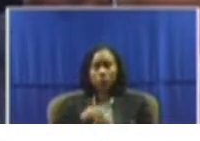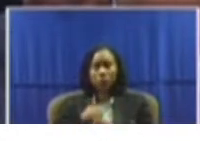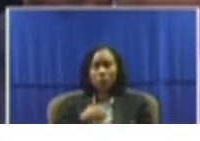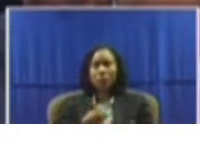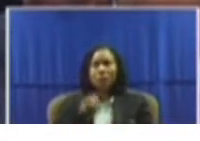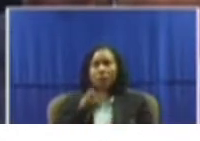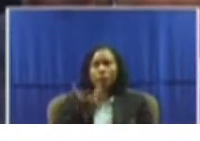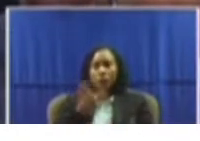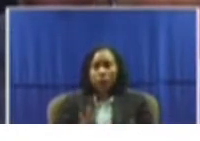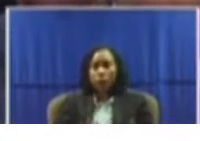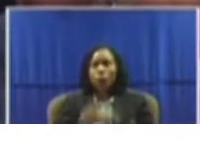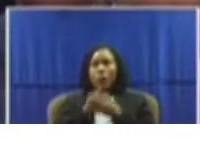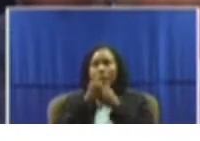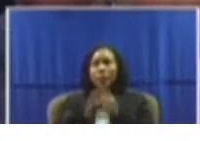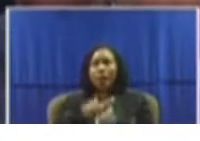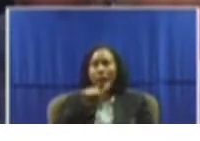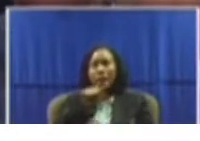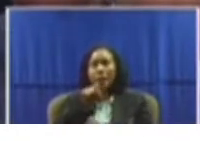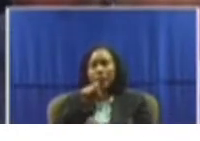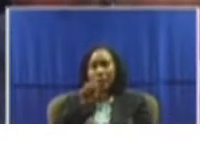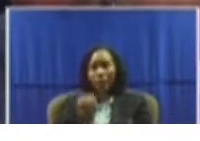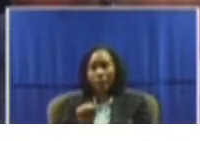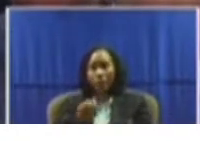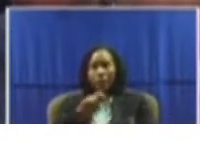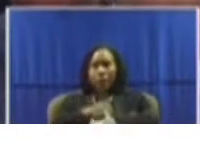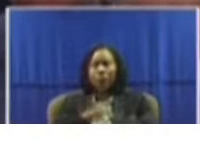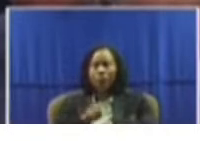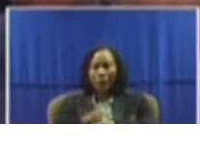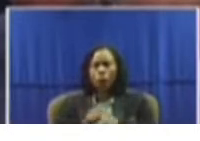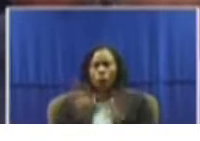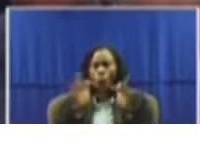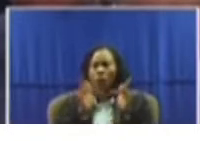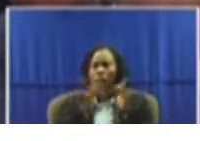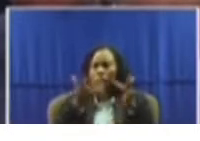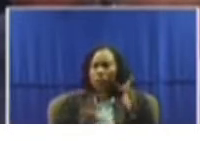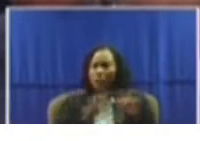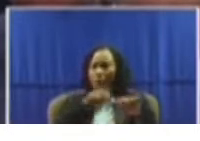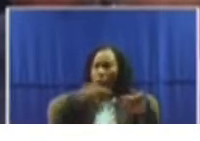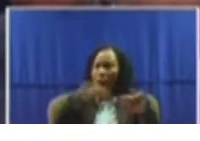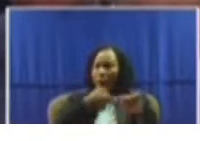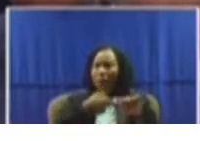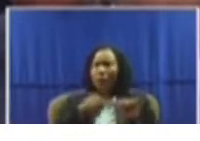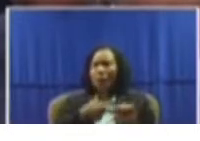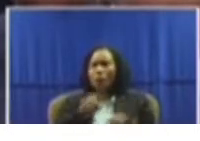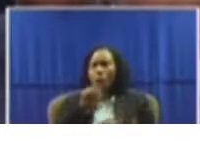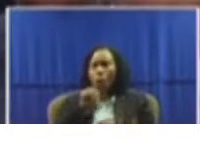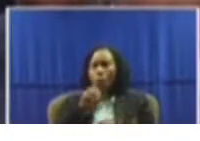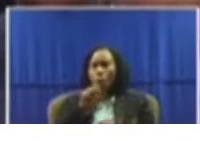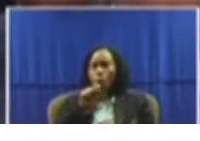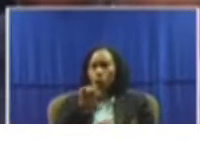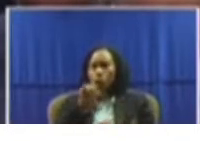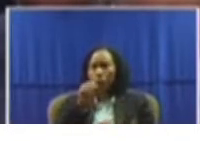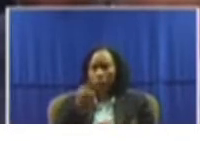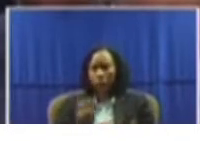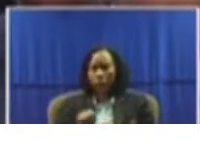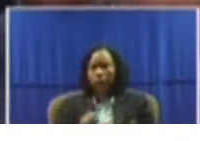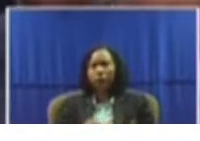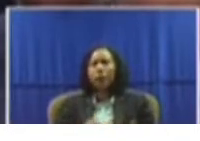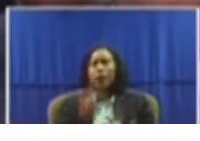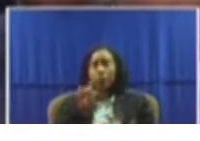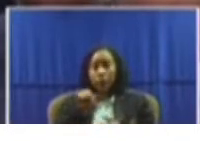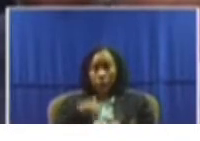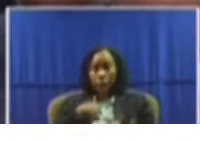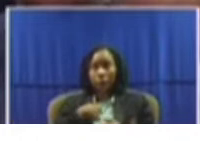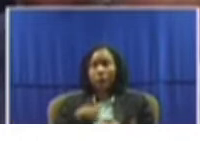the leader of the ATM when contacted about this particular motion. And if you allow me, I will read verbatim what